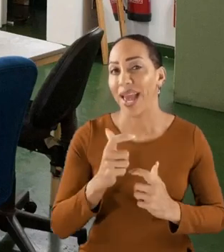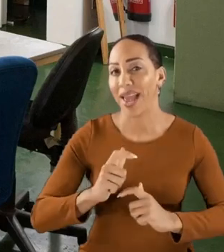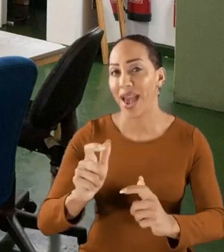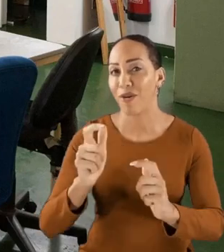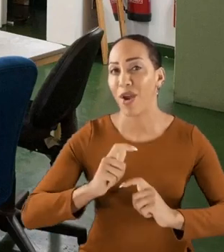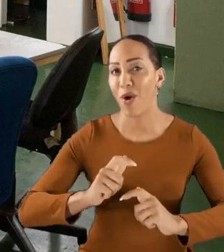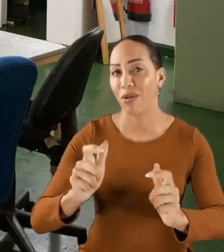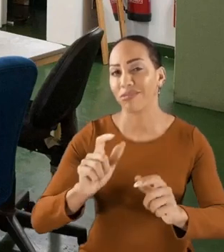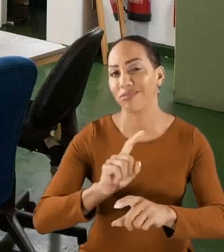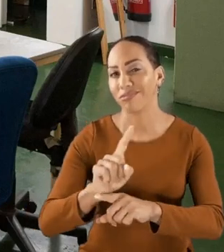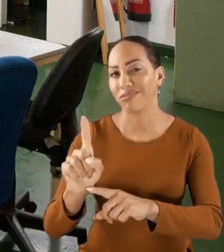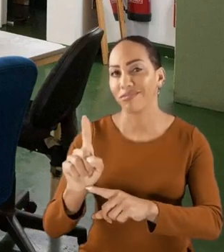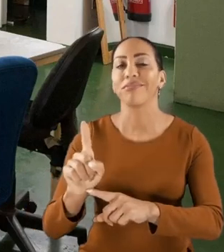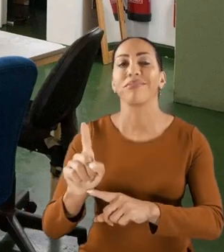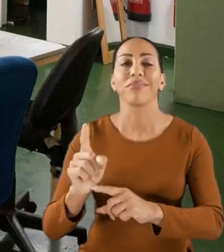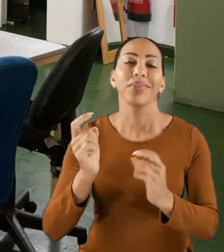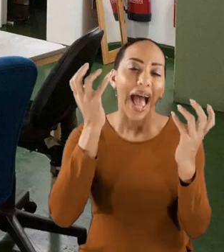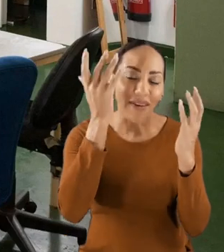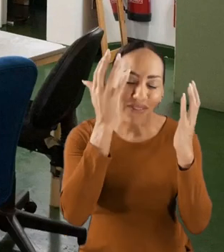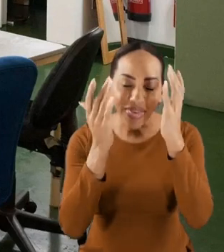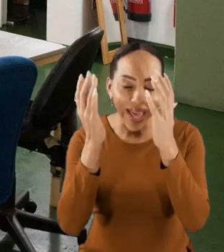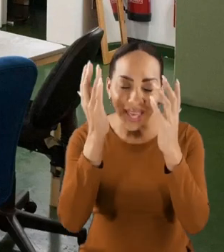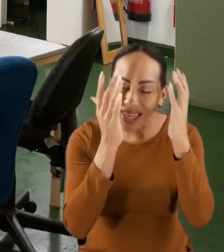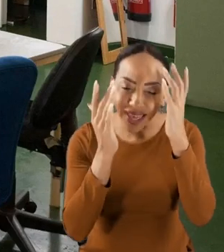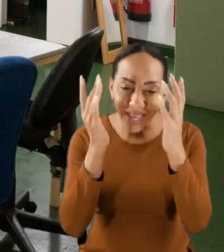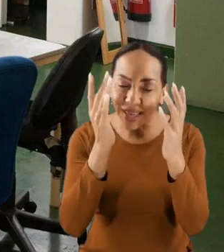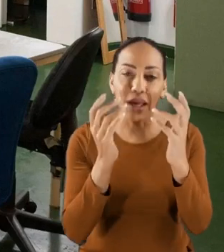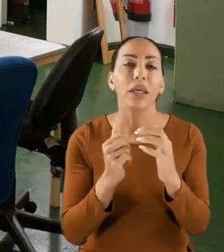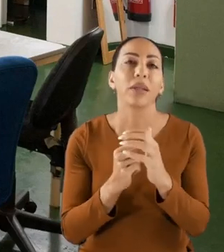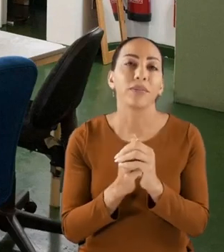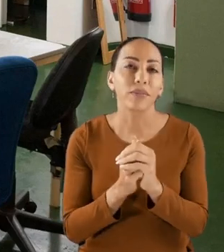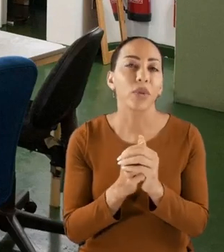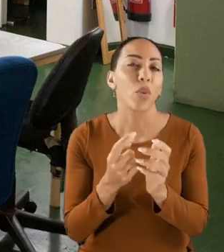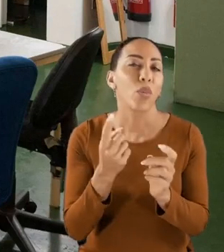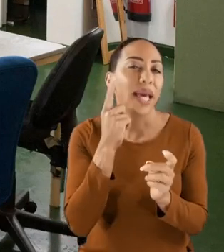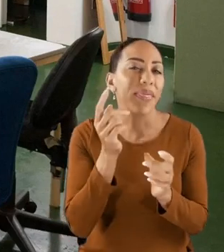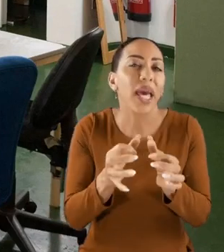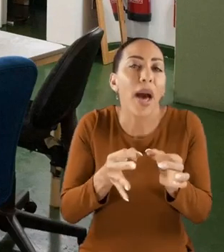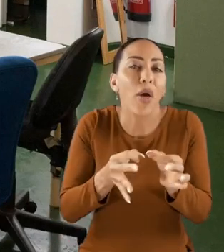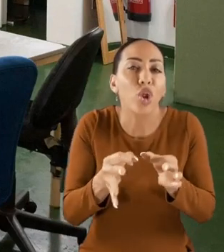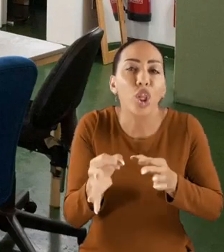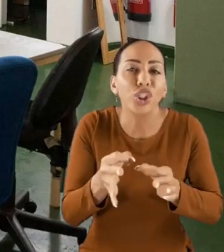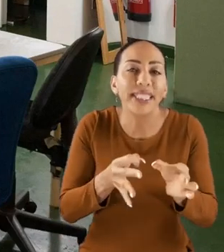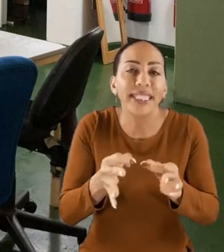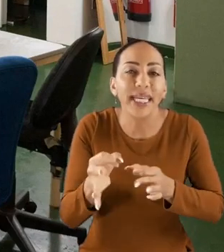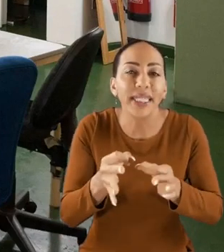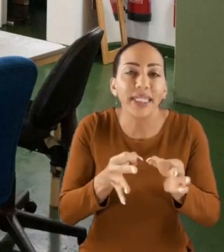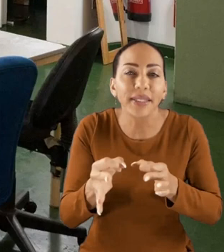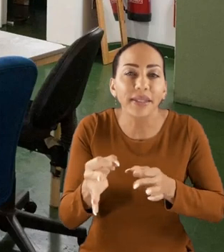just pick up again, have a think about what we've been talking about. And I think we could come back to it on these logistical sort